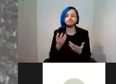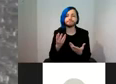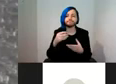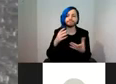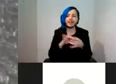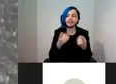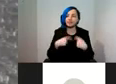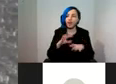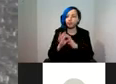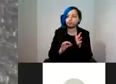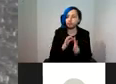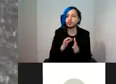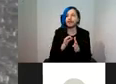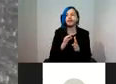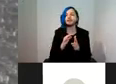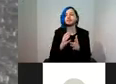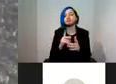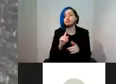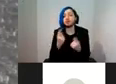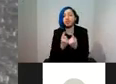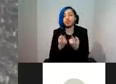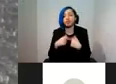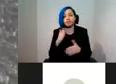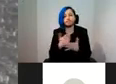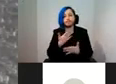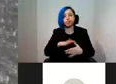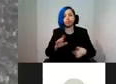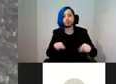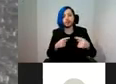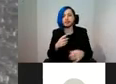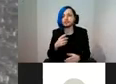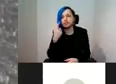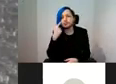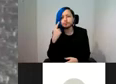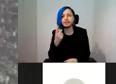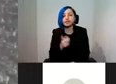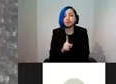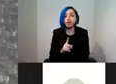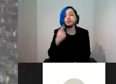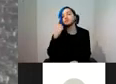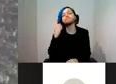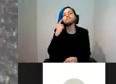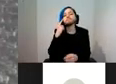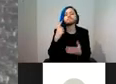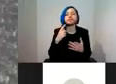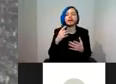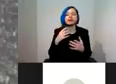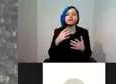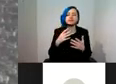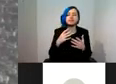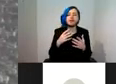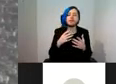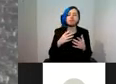things that we were quite keen to confront when working with digital objects for digital objects, particularly objects